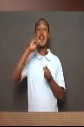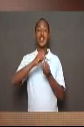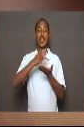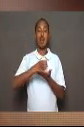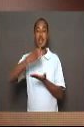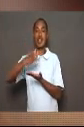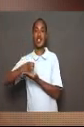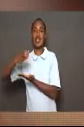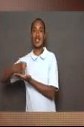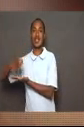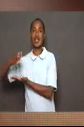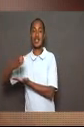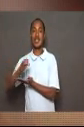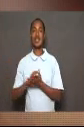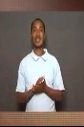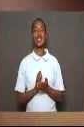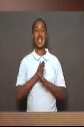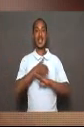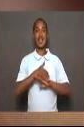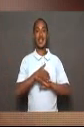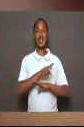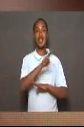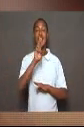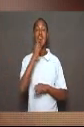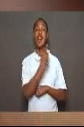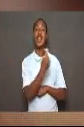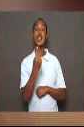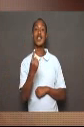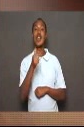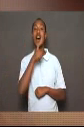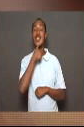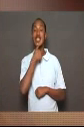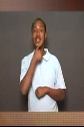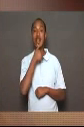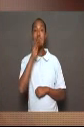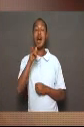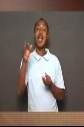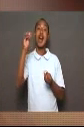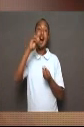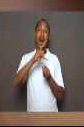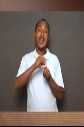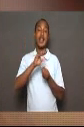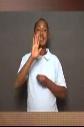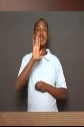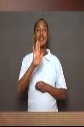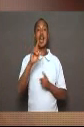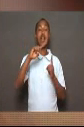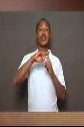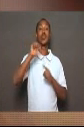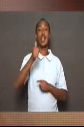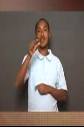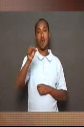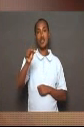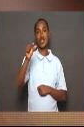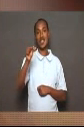beakers. Then, they are each acidified by adding 5 to 10